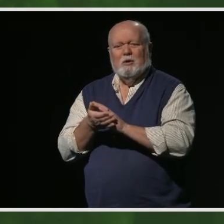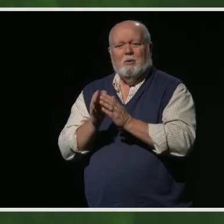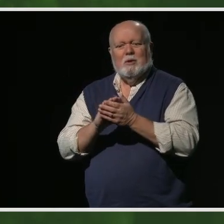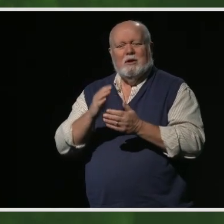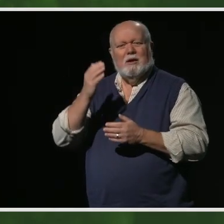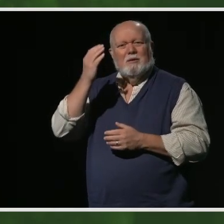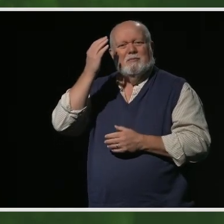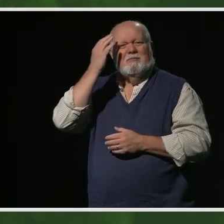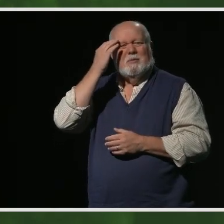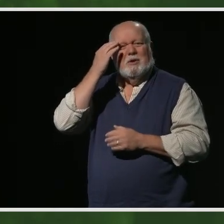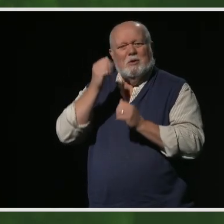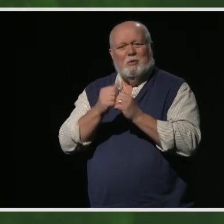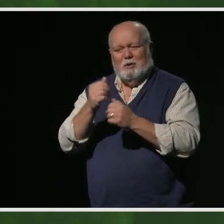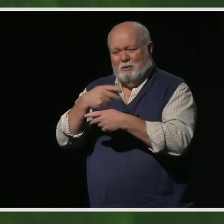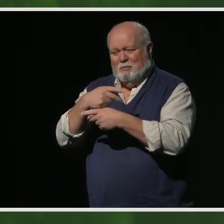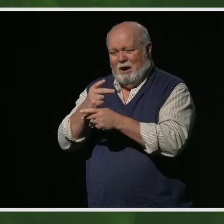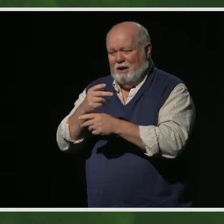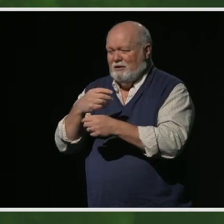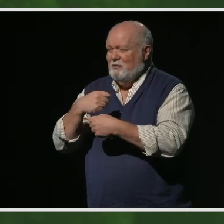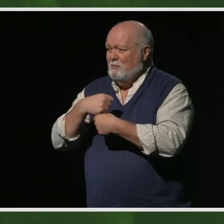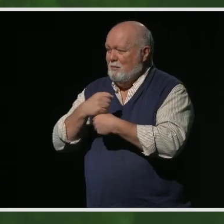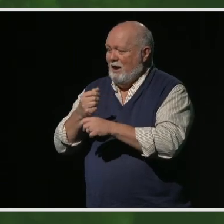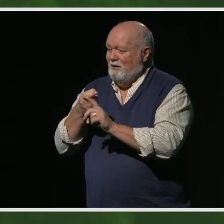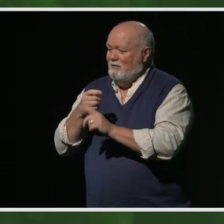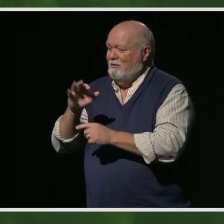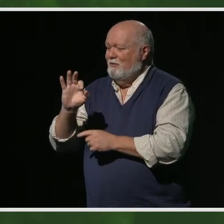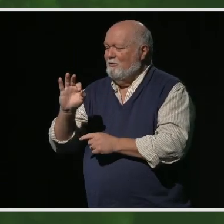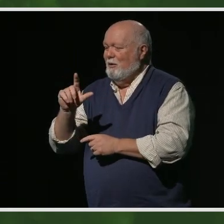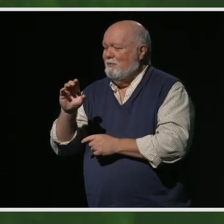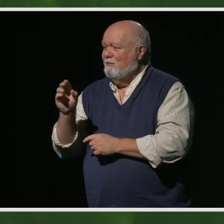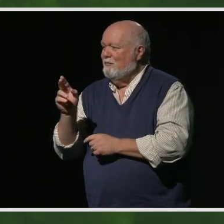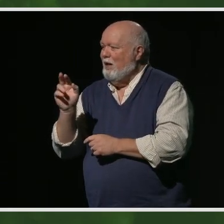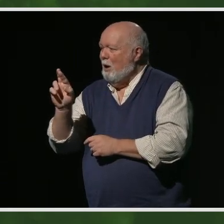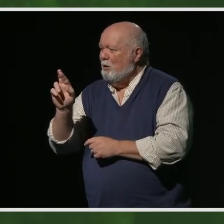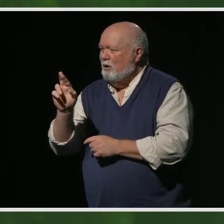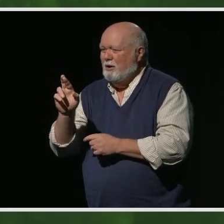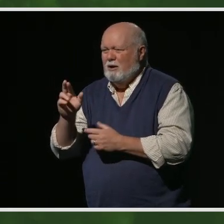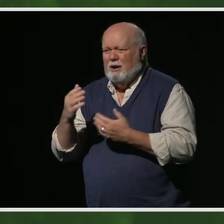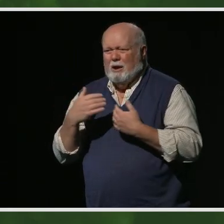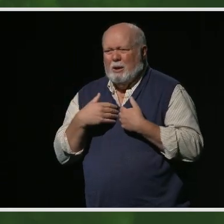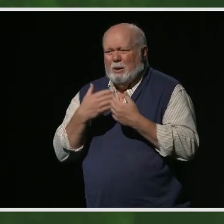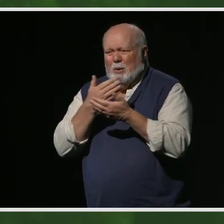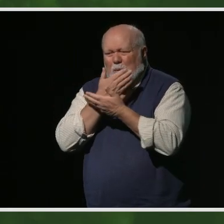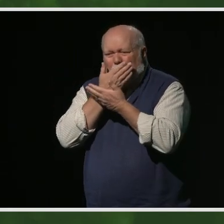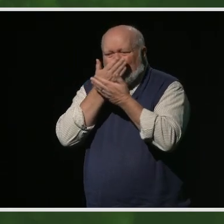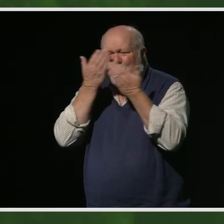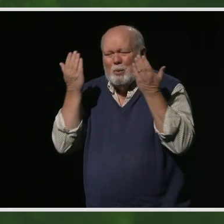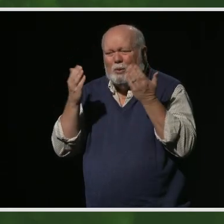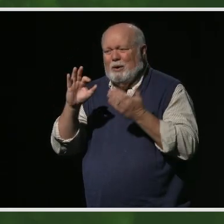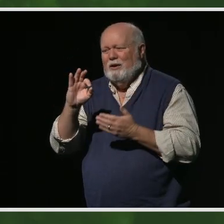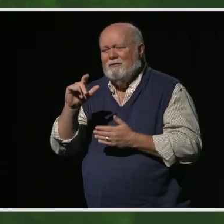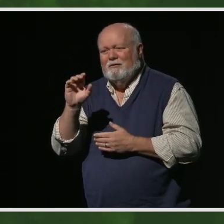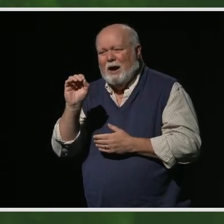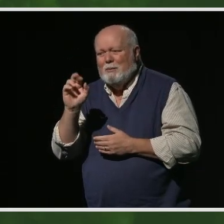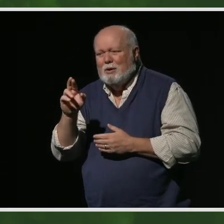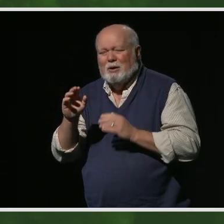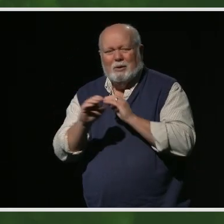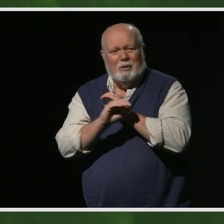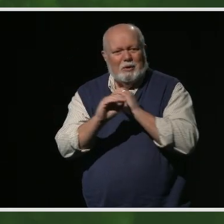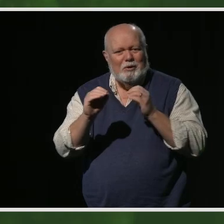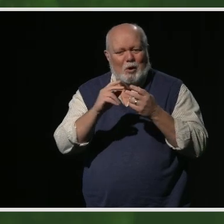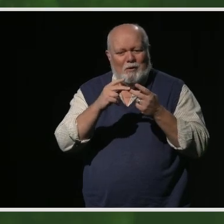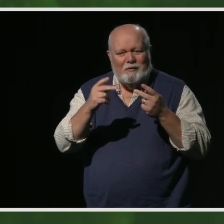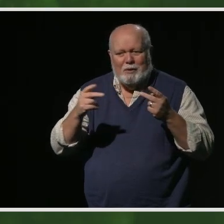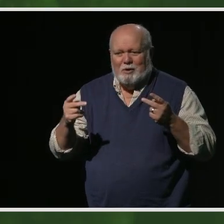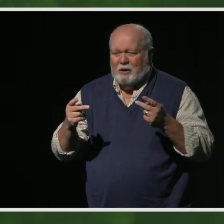with flours that 90% of the time have little to no protein and fiber and are proven to cause